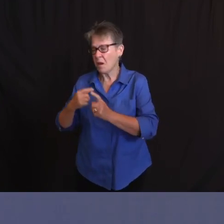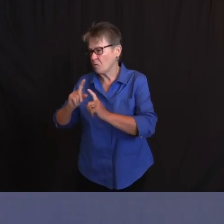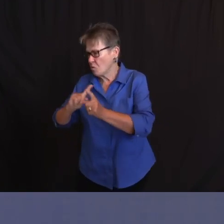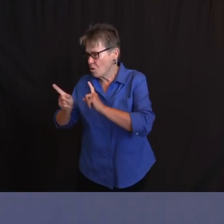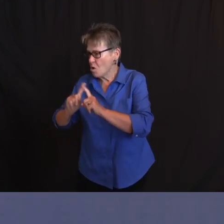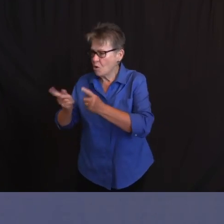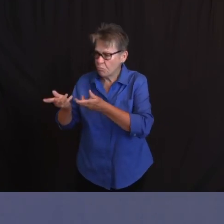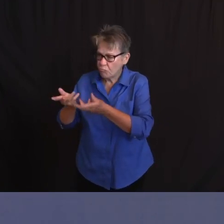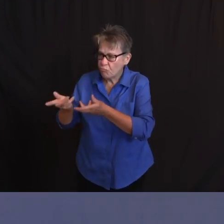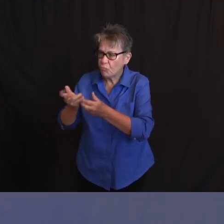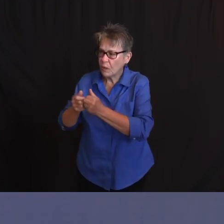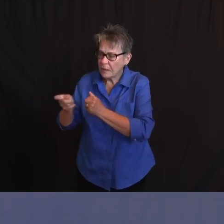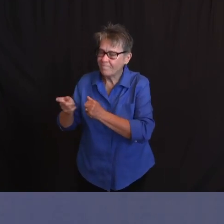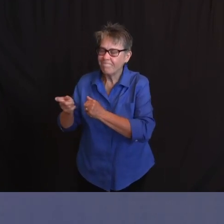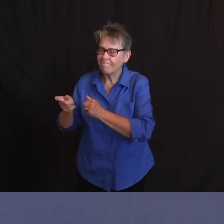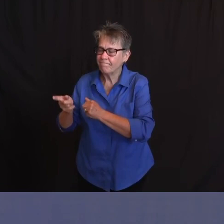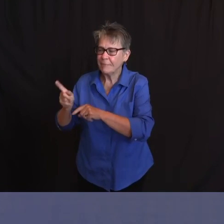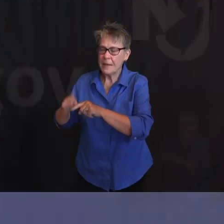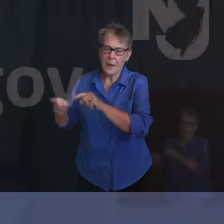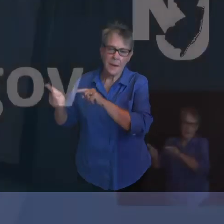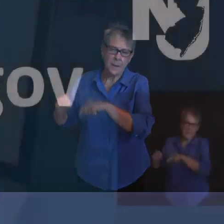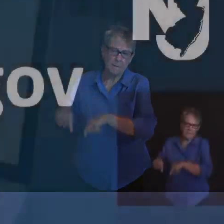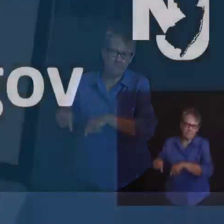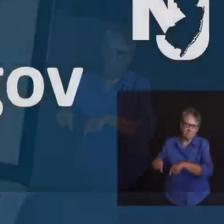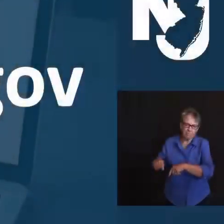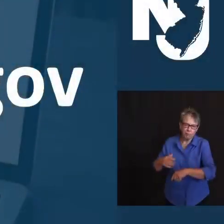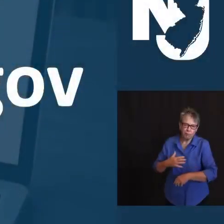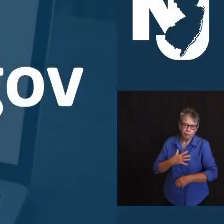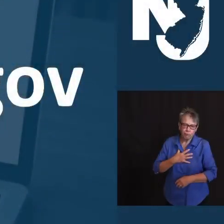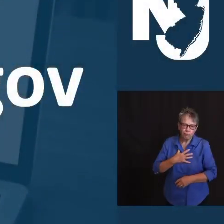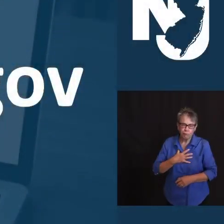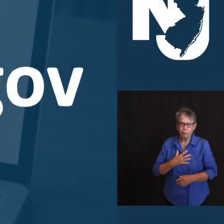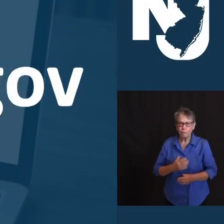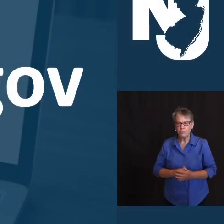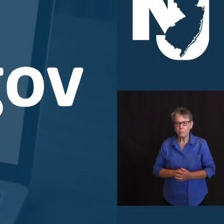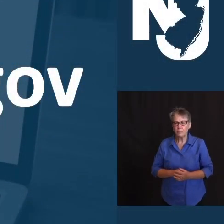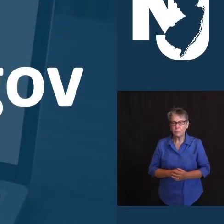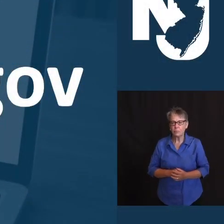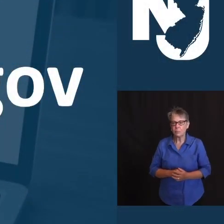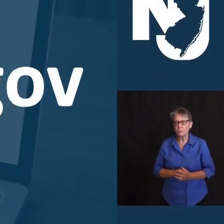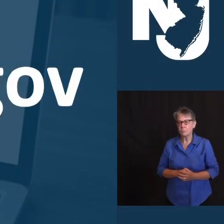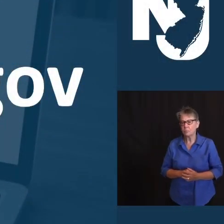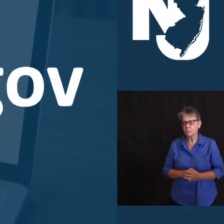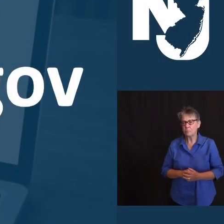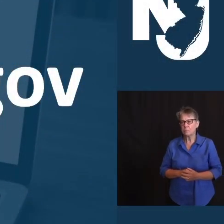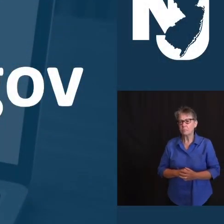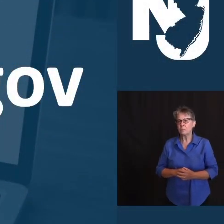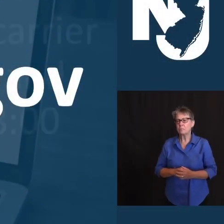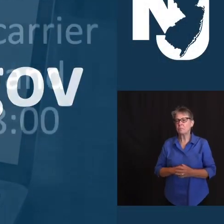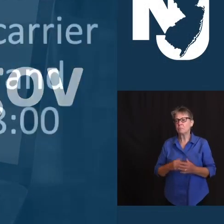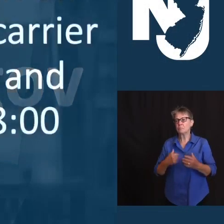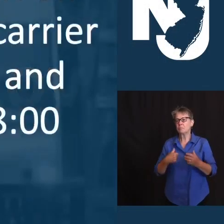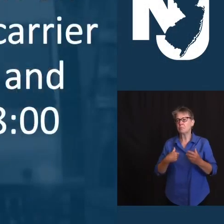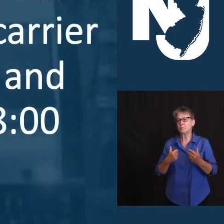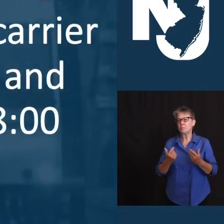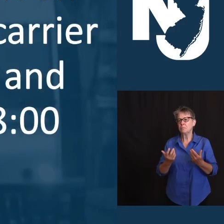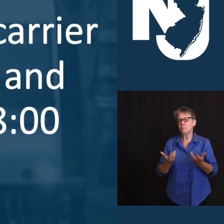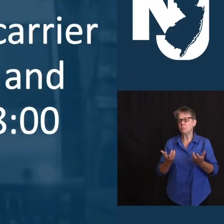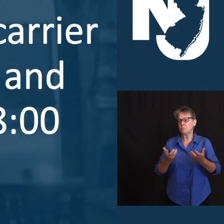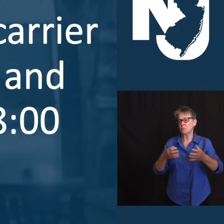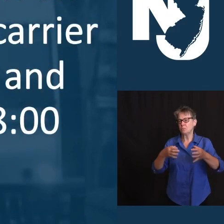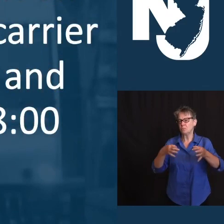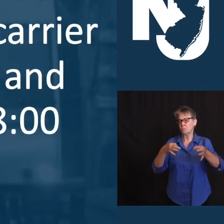your prayers. I wish to start today with two executive orders that I'm signing. First, we are lifting